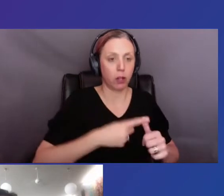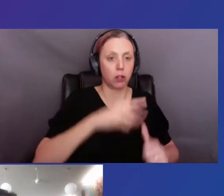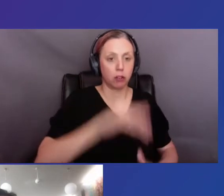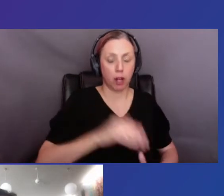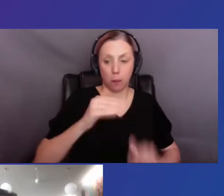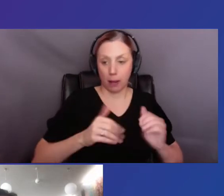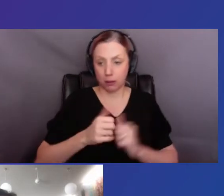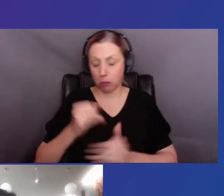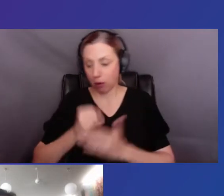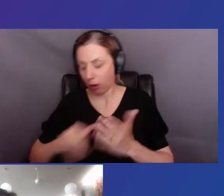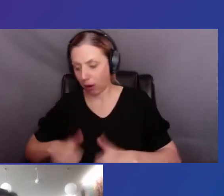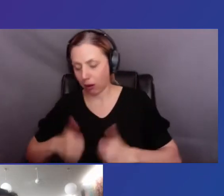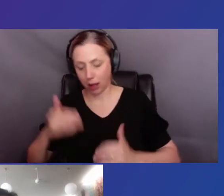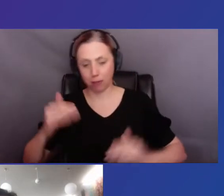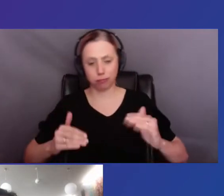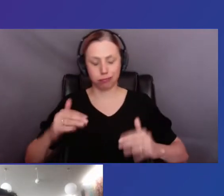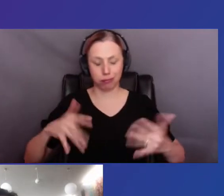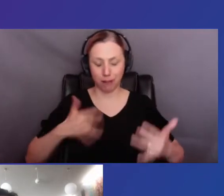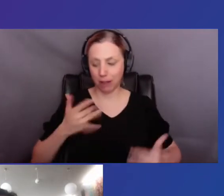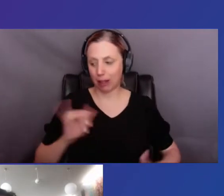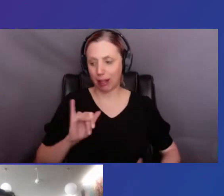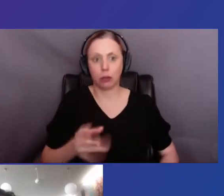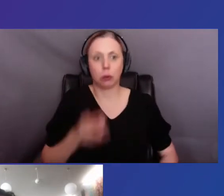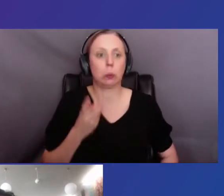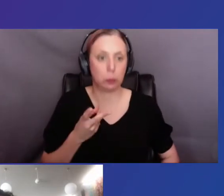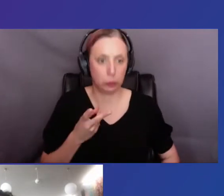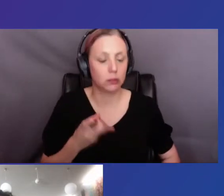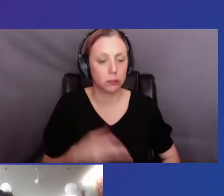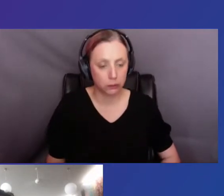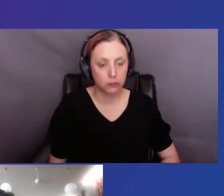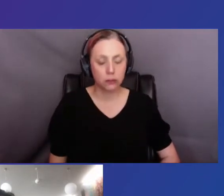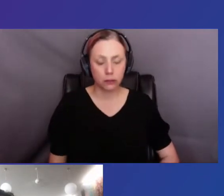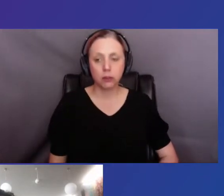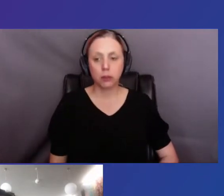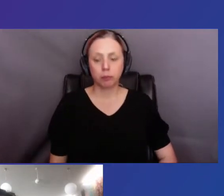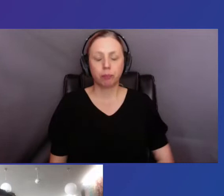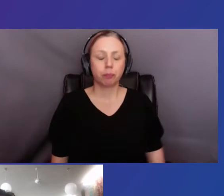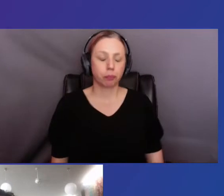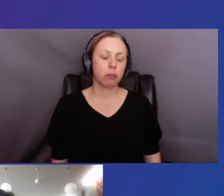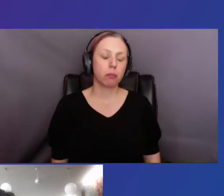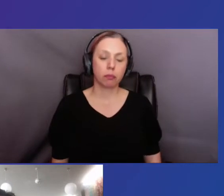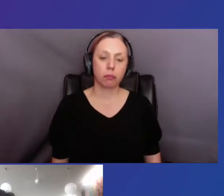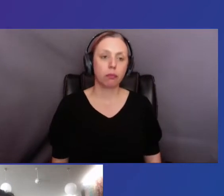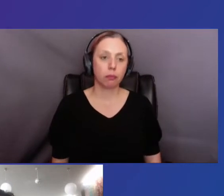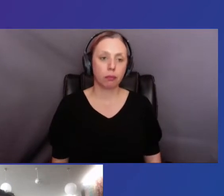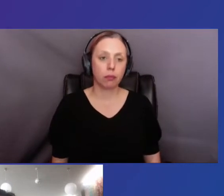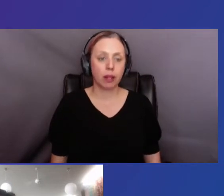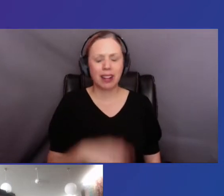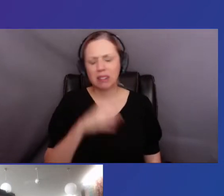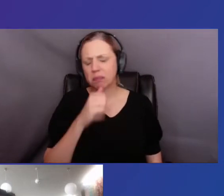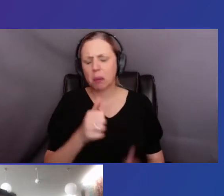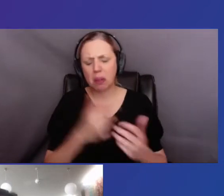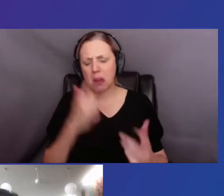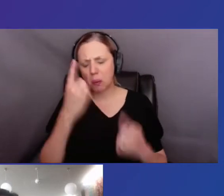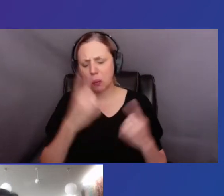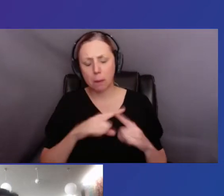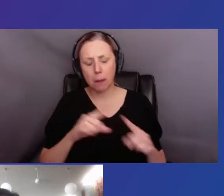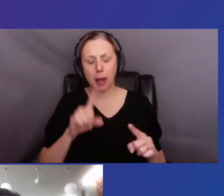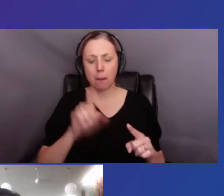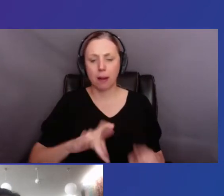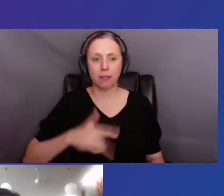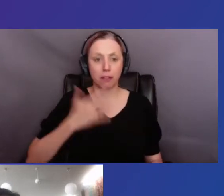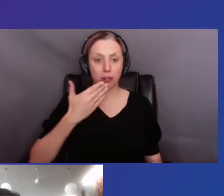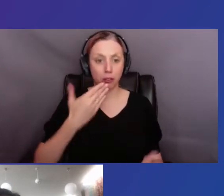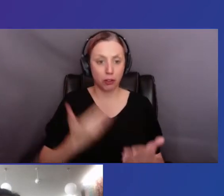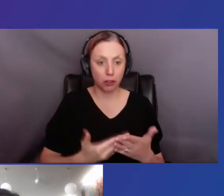life. So it's not without consideration, but I think it must feel really good to hear what you